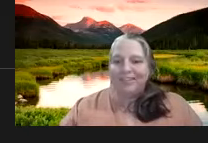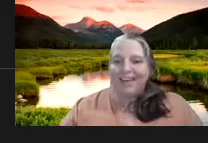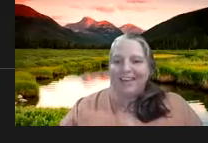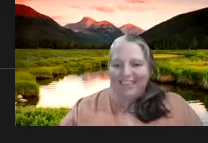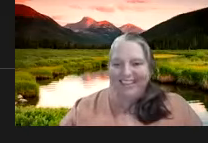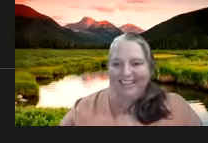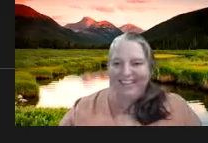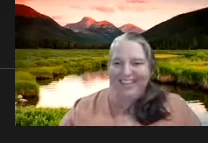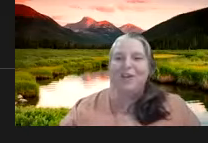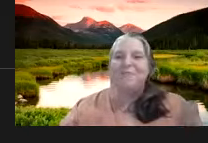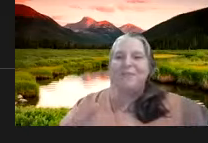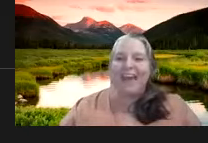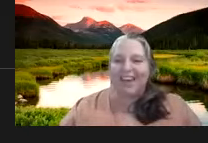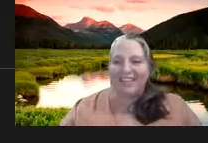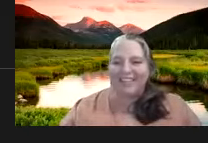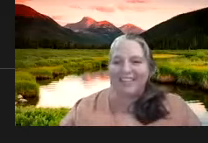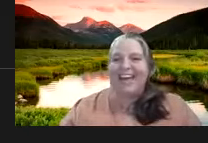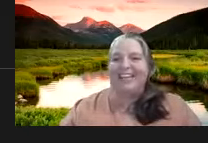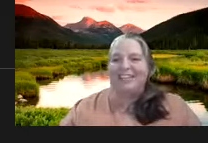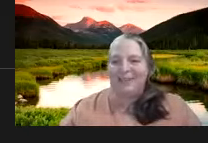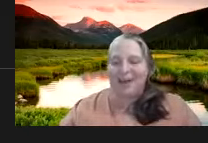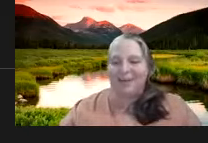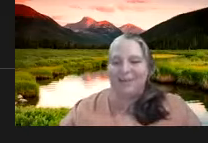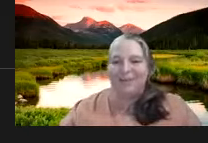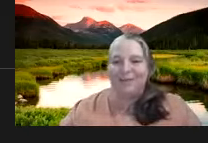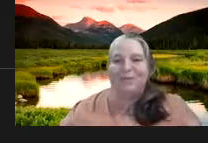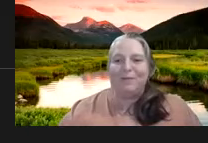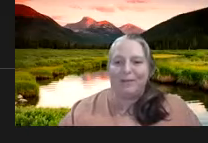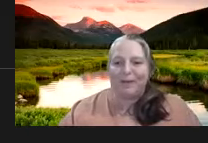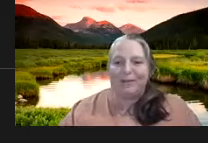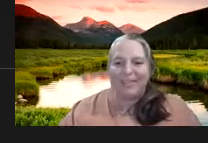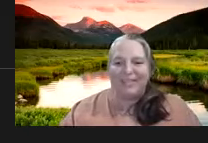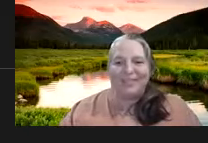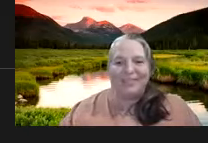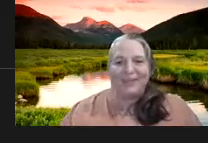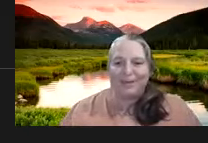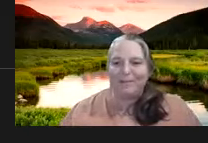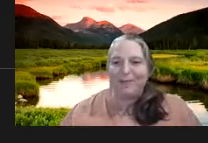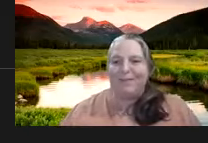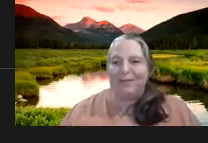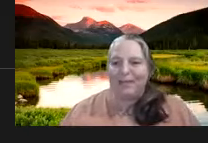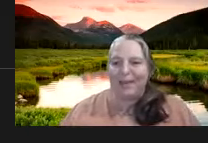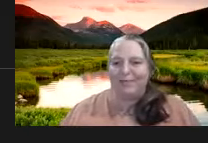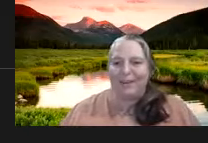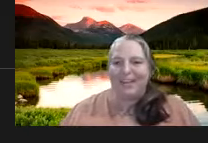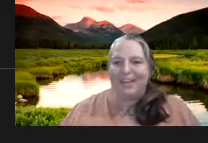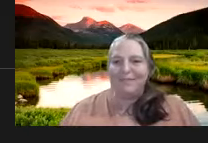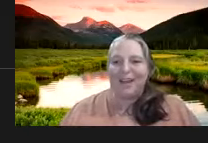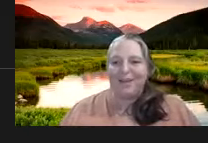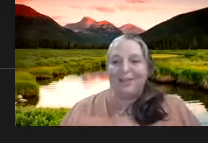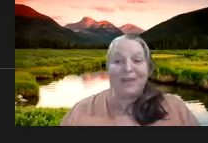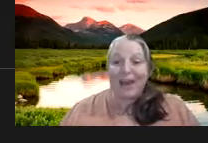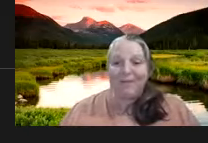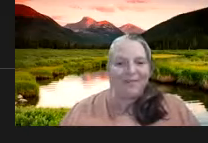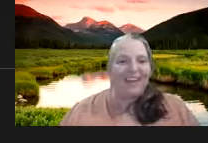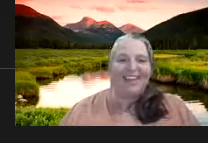raw data, we have access to that and can share that with those of you who really are scientists in the group and really kind of want to, what I